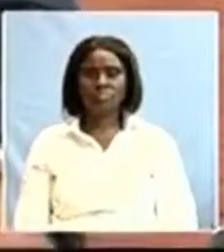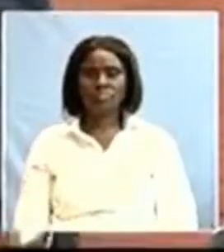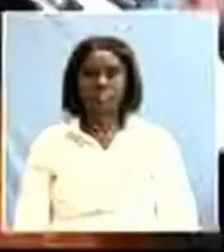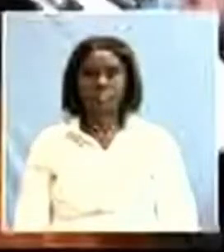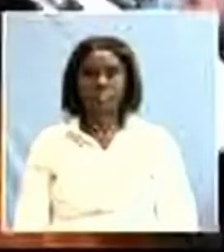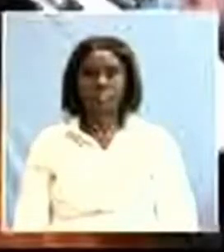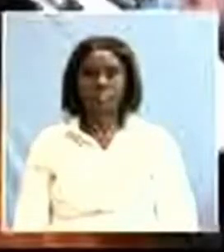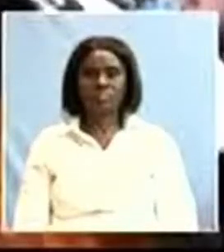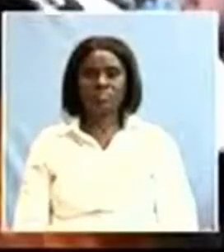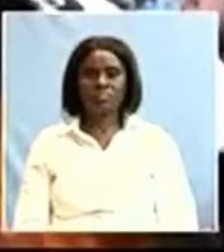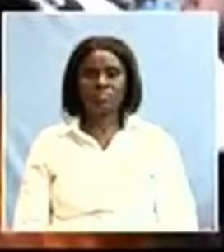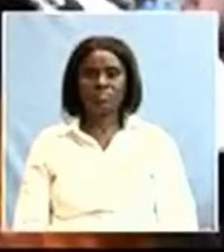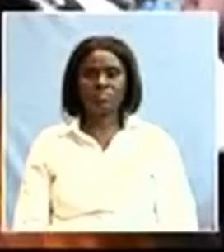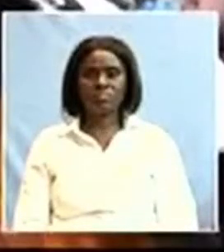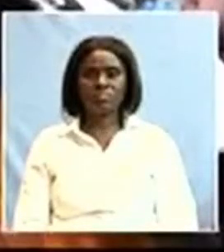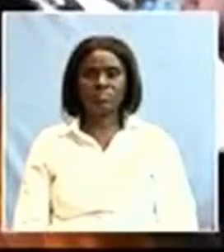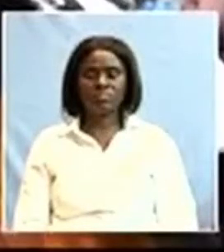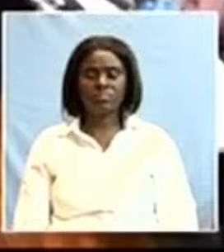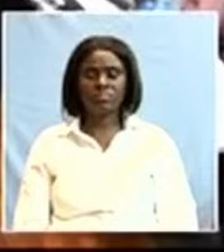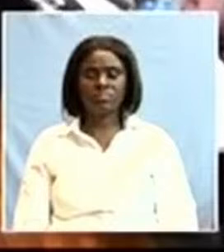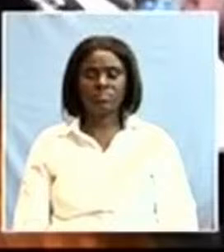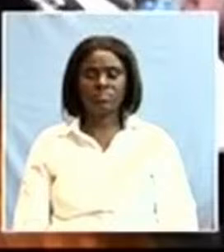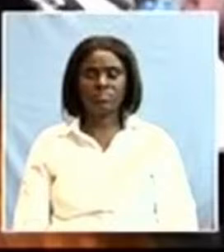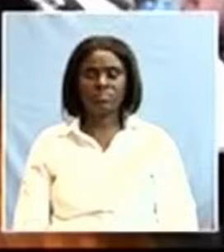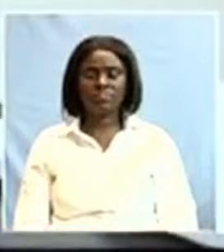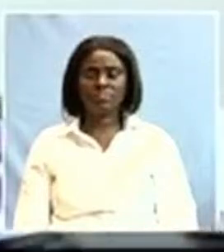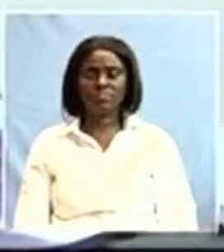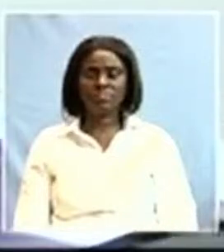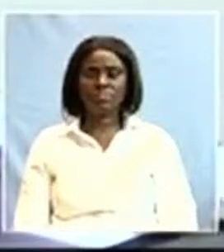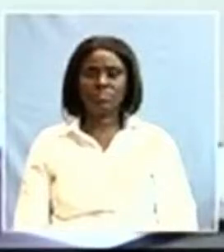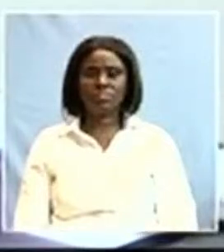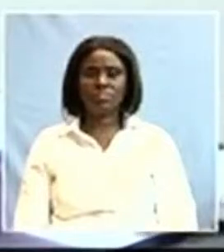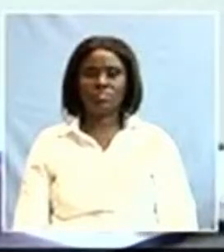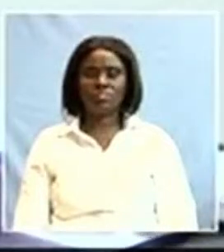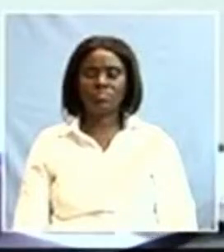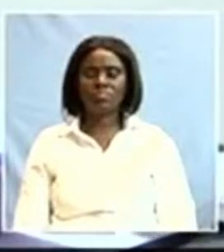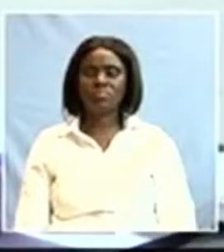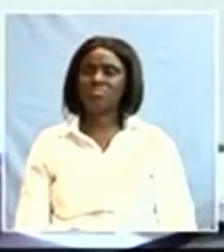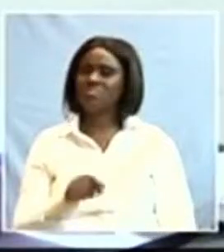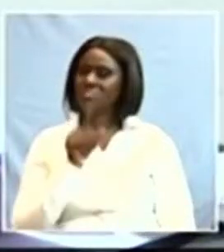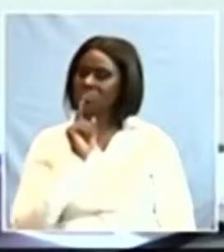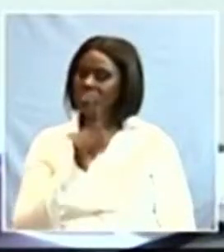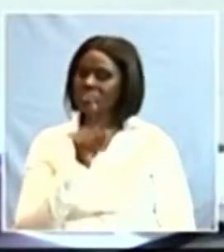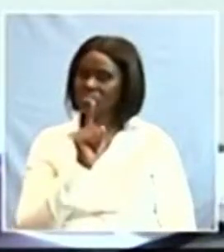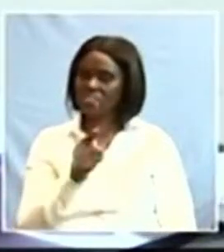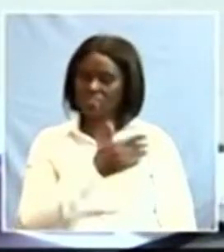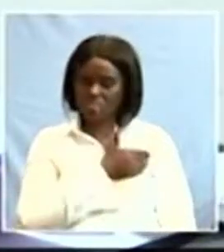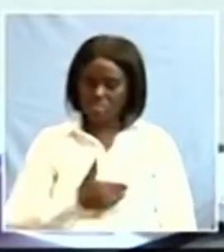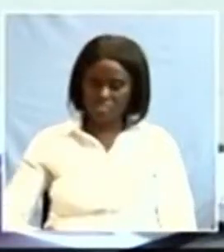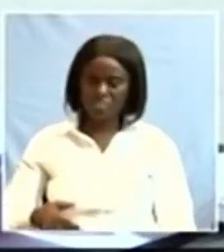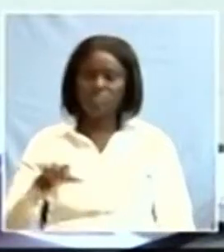matter, CS and team, honorable members of the committee, this is a very serious matter.